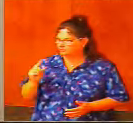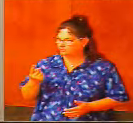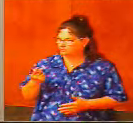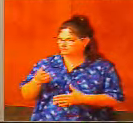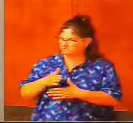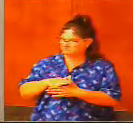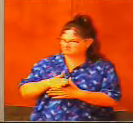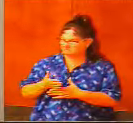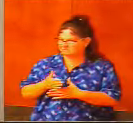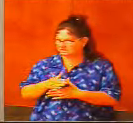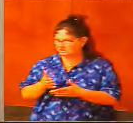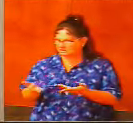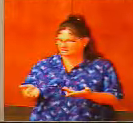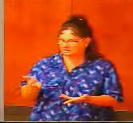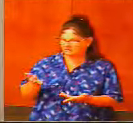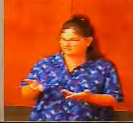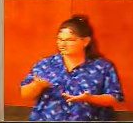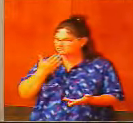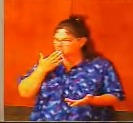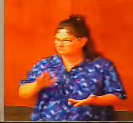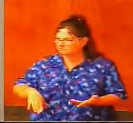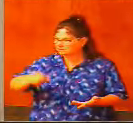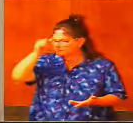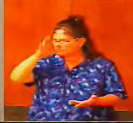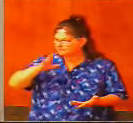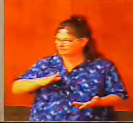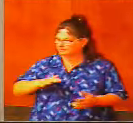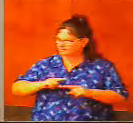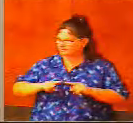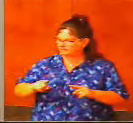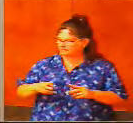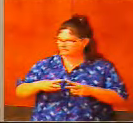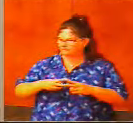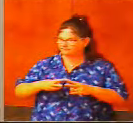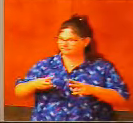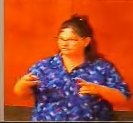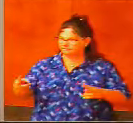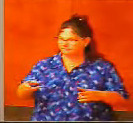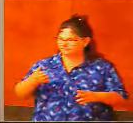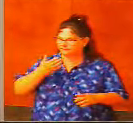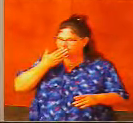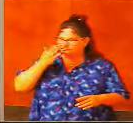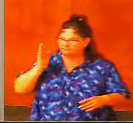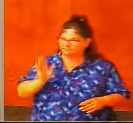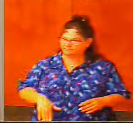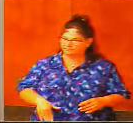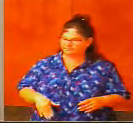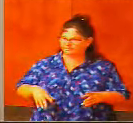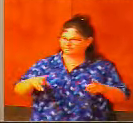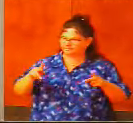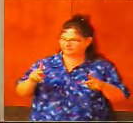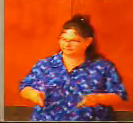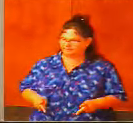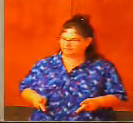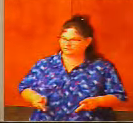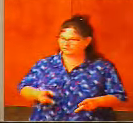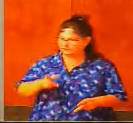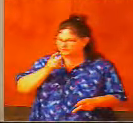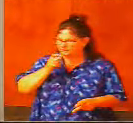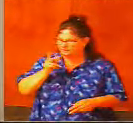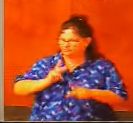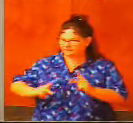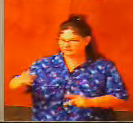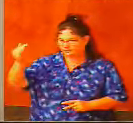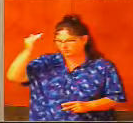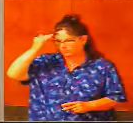average run-of-the-mill bad guy. He was a notorious individual who was